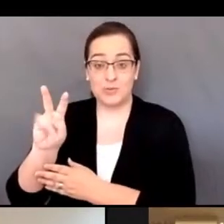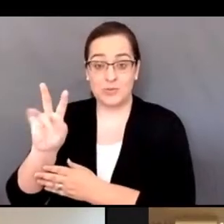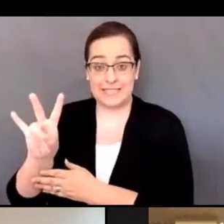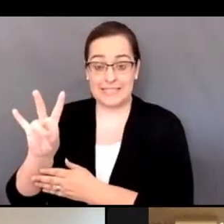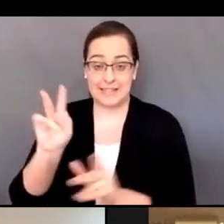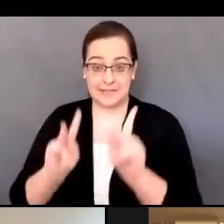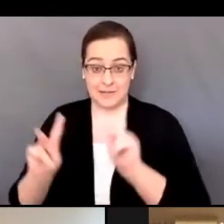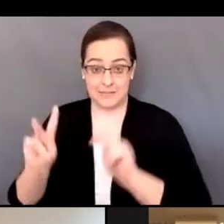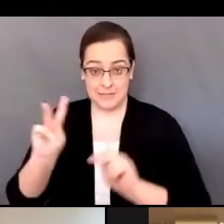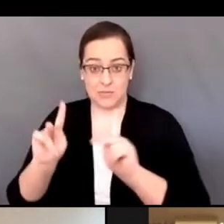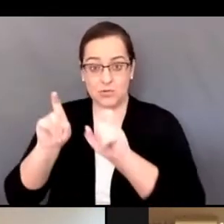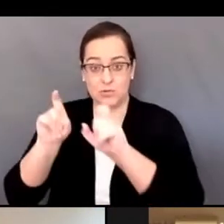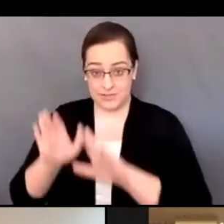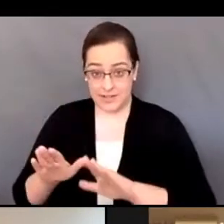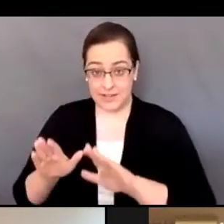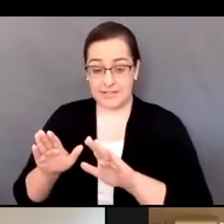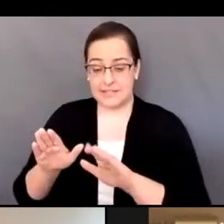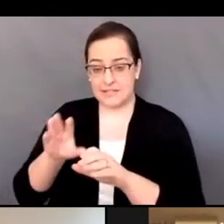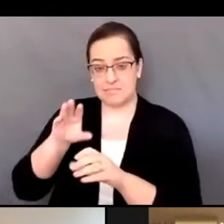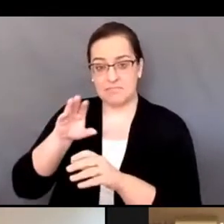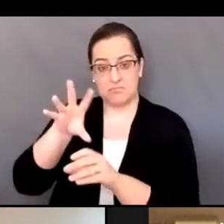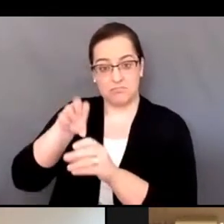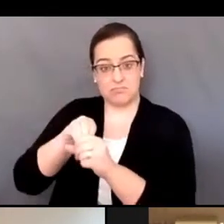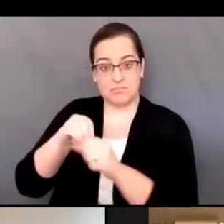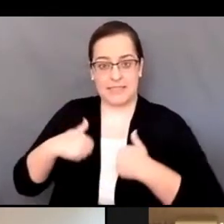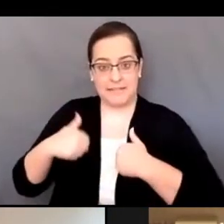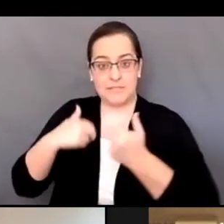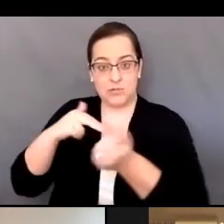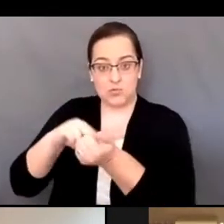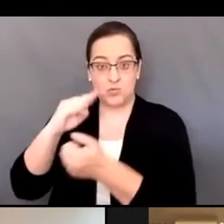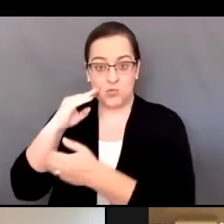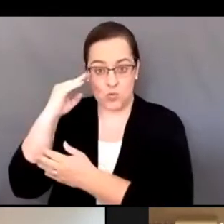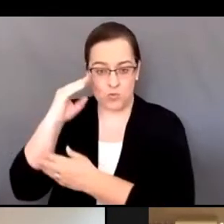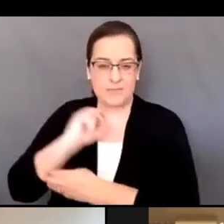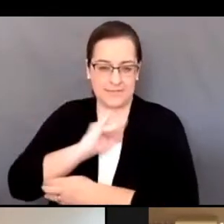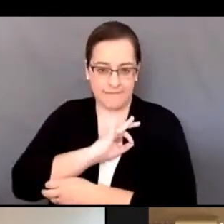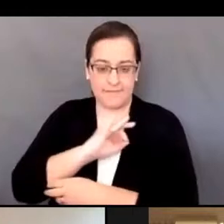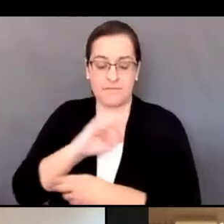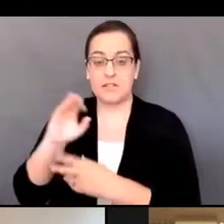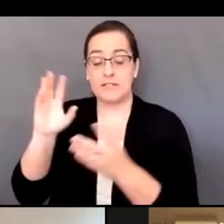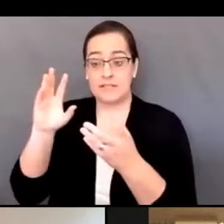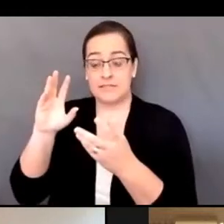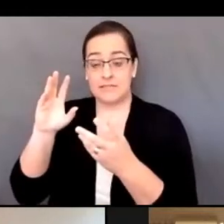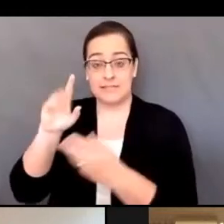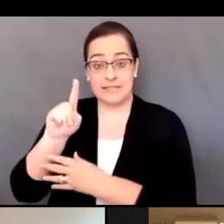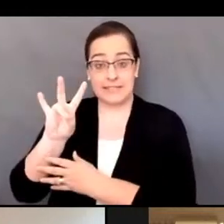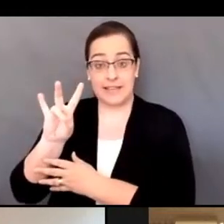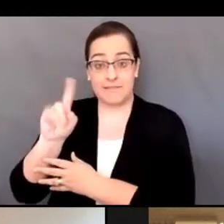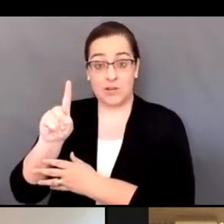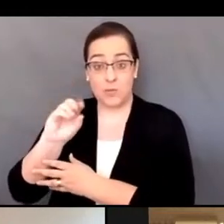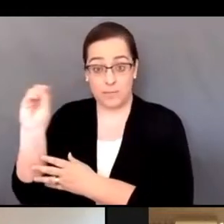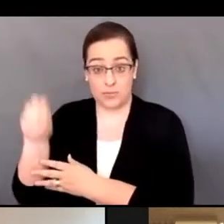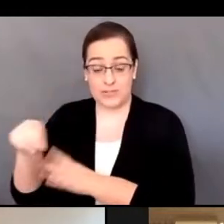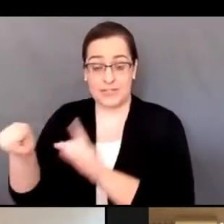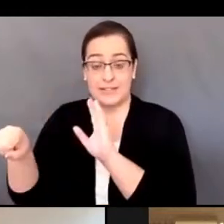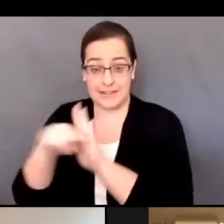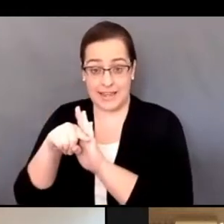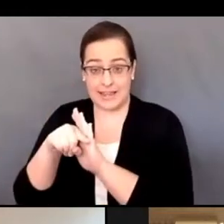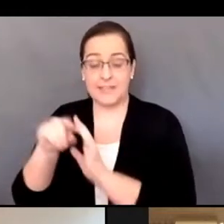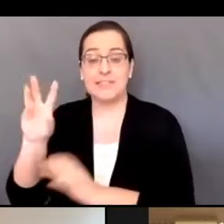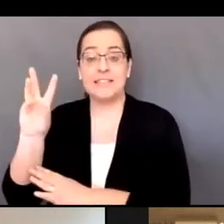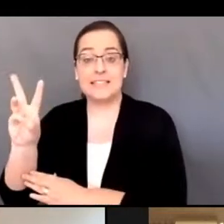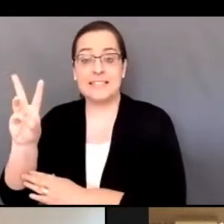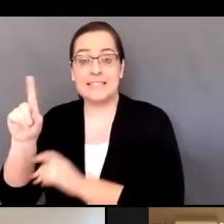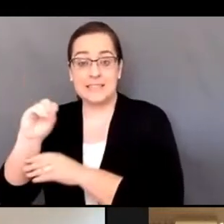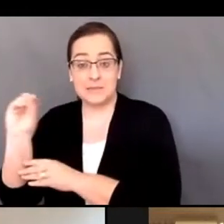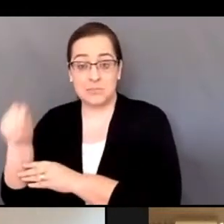2,127 people were tested in the nursing homes. Of those tests, 71% were negative, 6% were